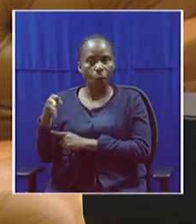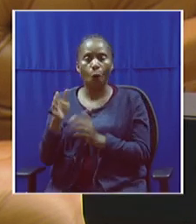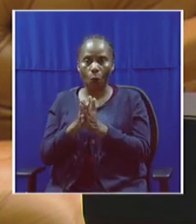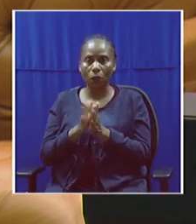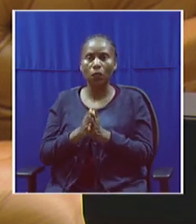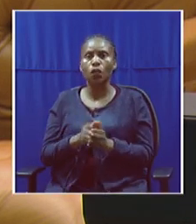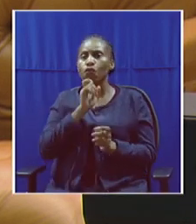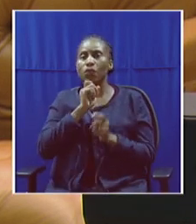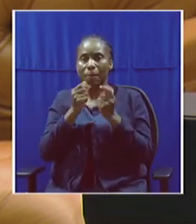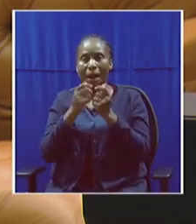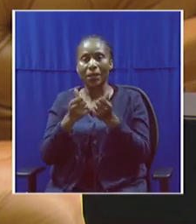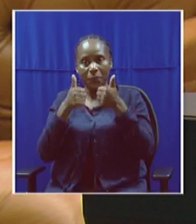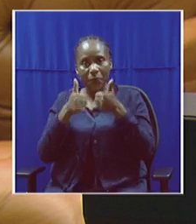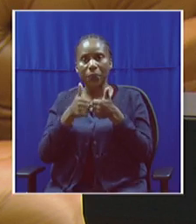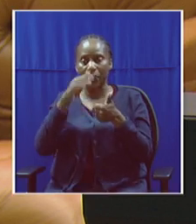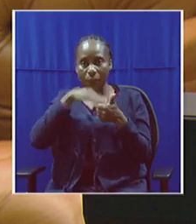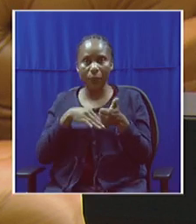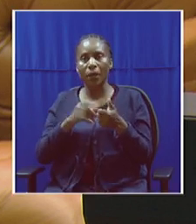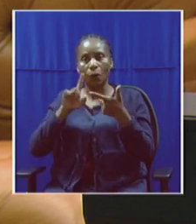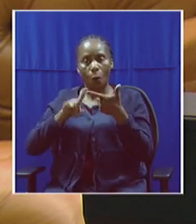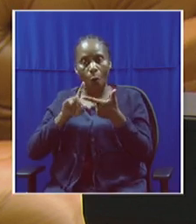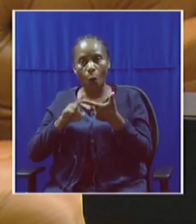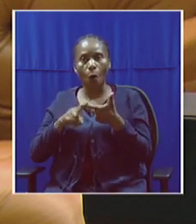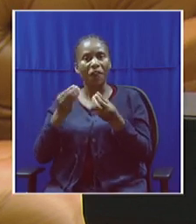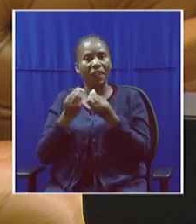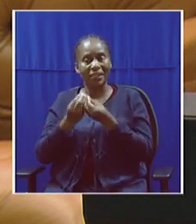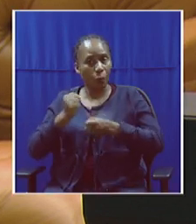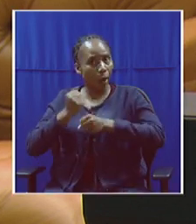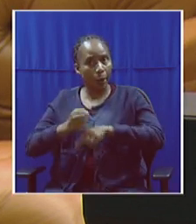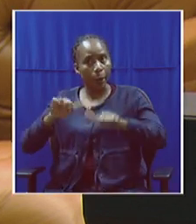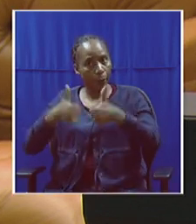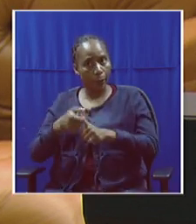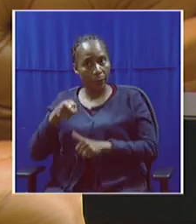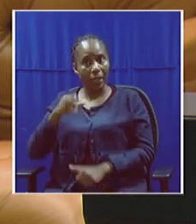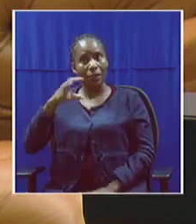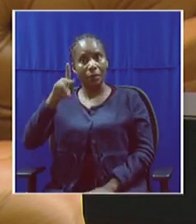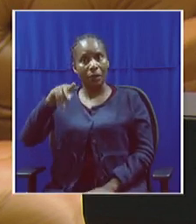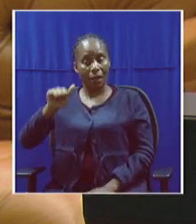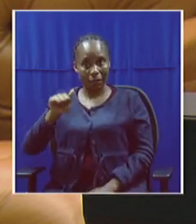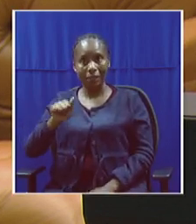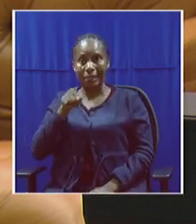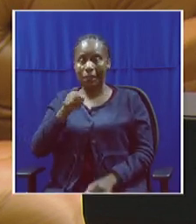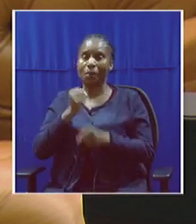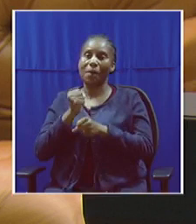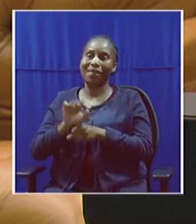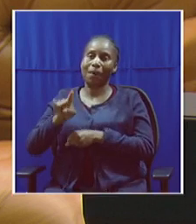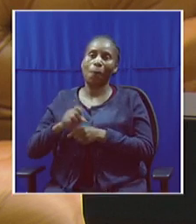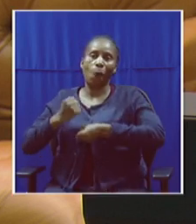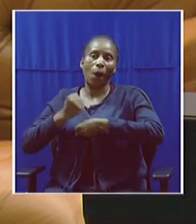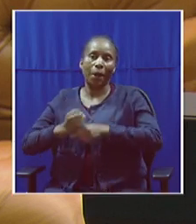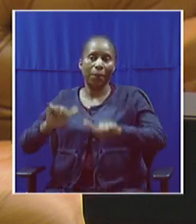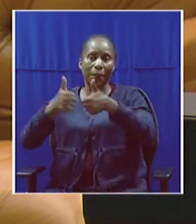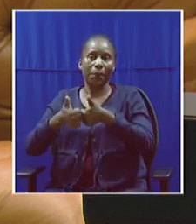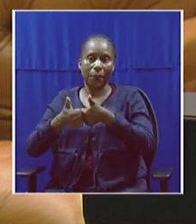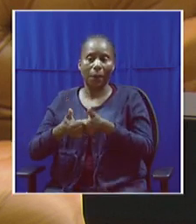and institutional instability render CPAs unable to perform their functions this sometimes result in the